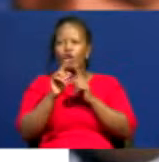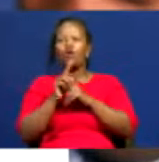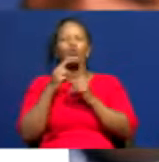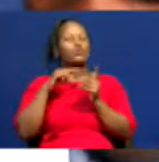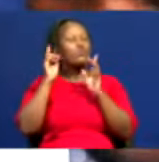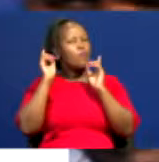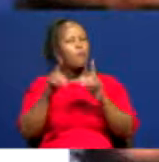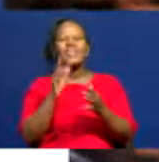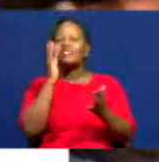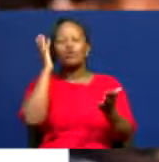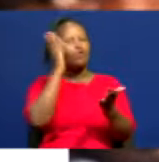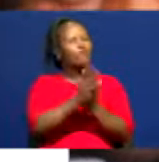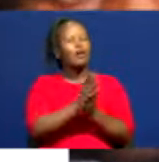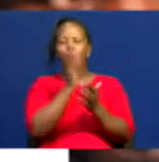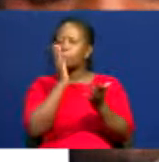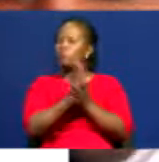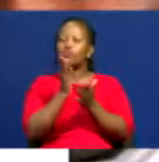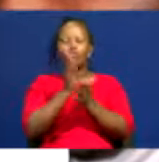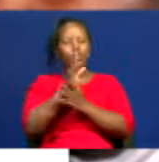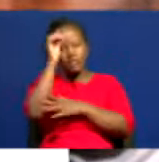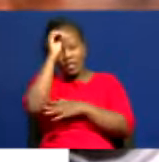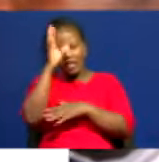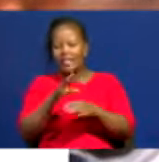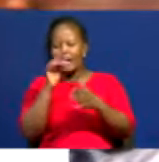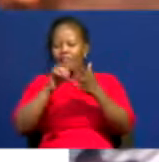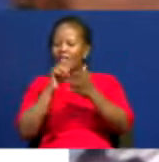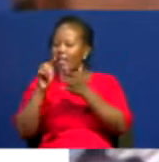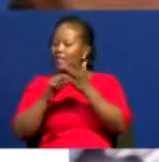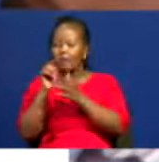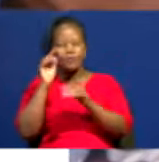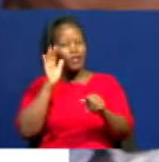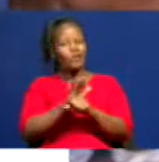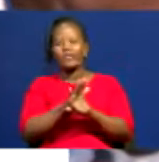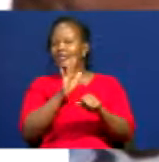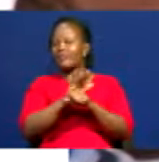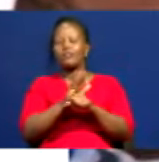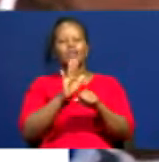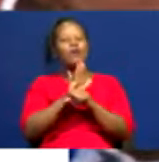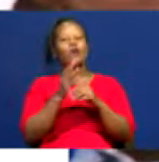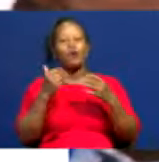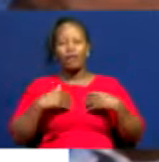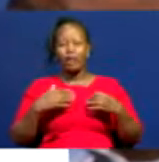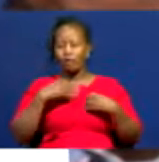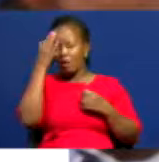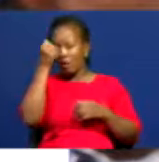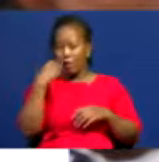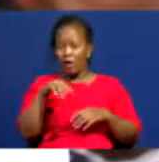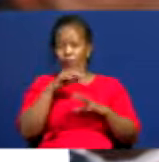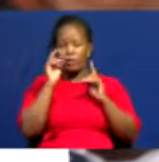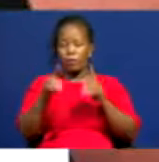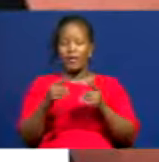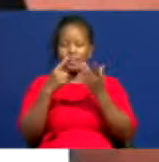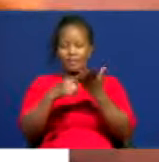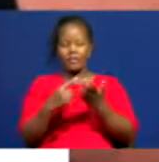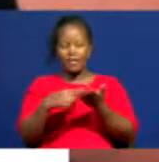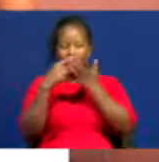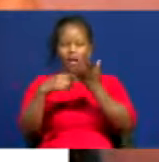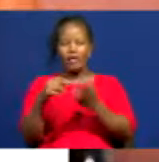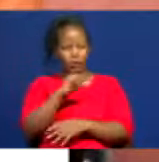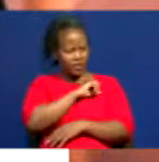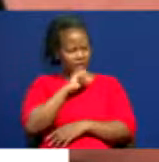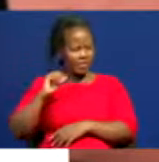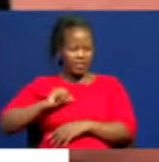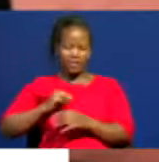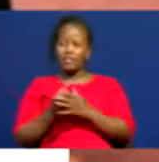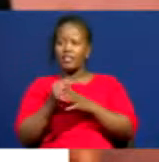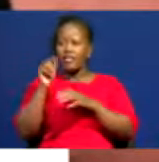reasonable doubts that truly the governor has committed the crimes that she has been charged with, and that is what we'll be going to argue in the Senate. Na kuimpichiwa kwa